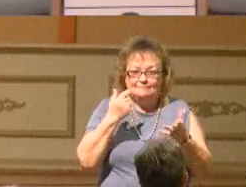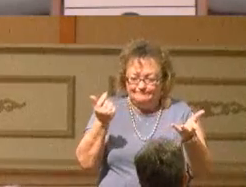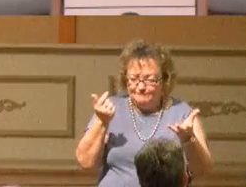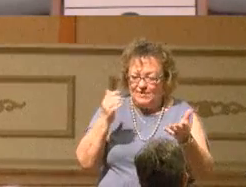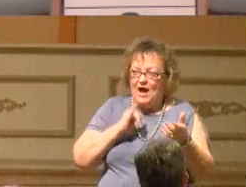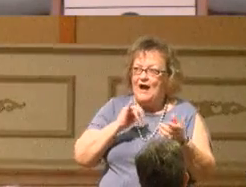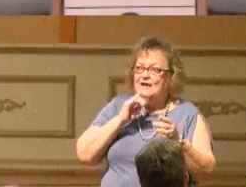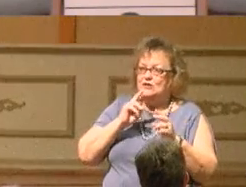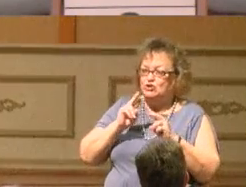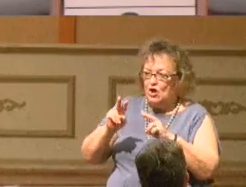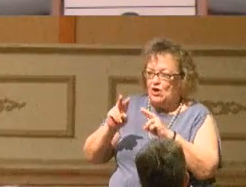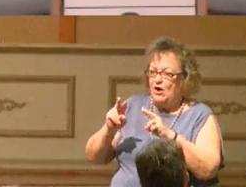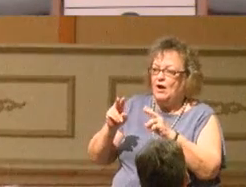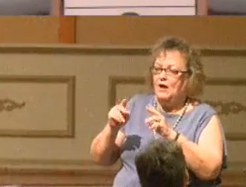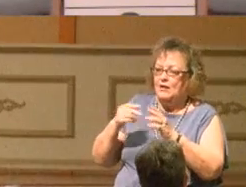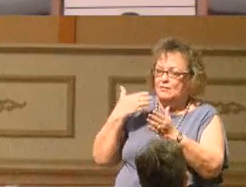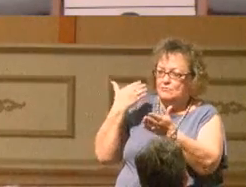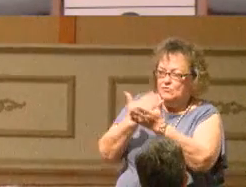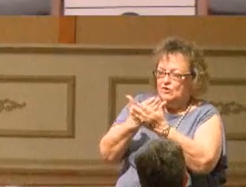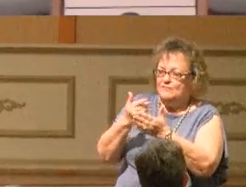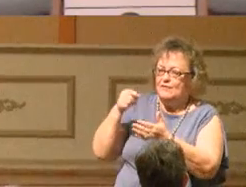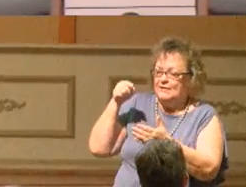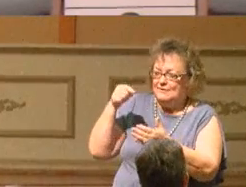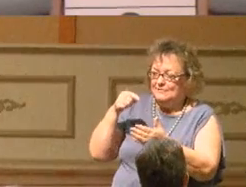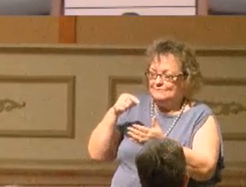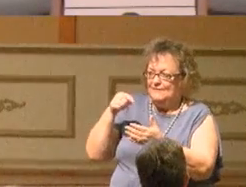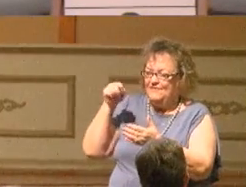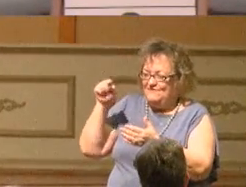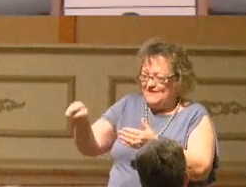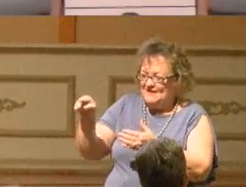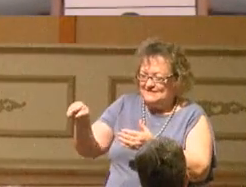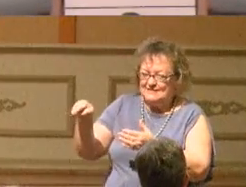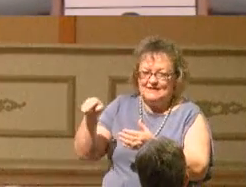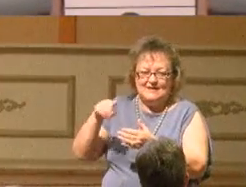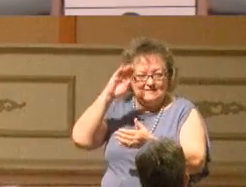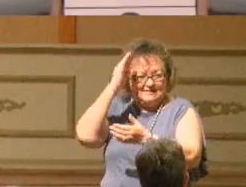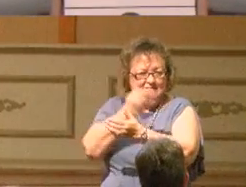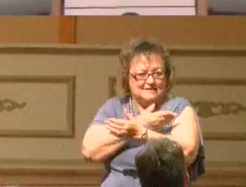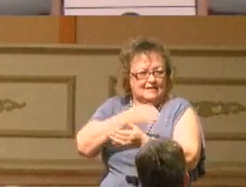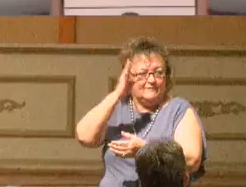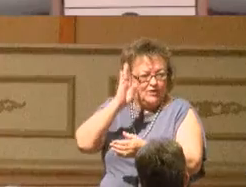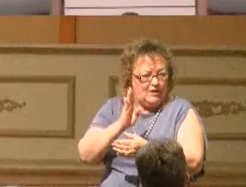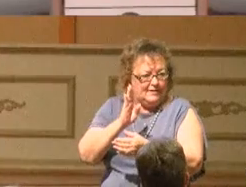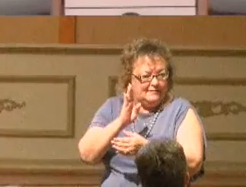1:34. And I saw and bear record that this is the Son of God.